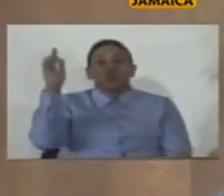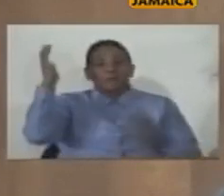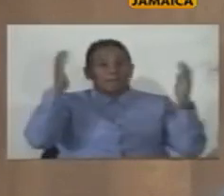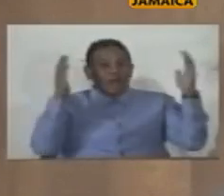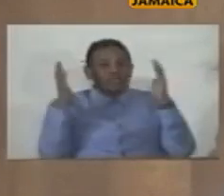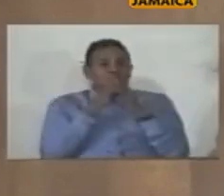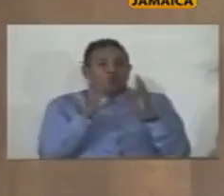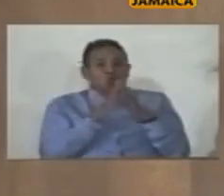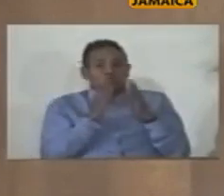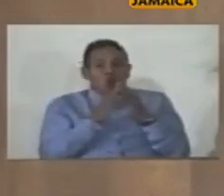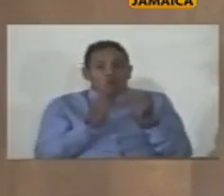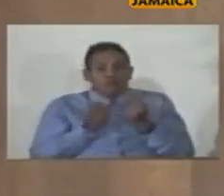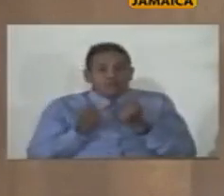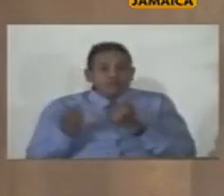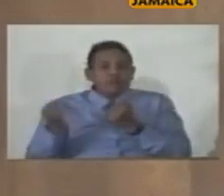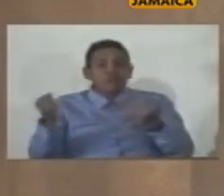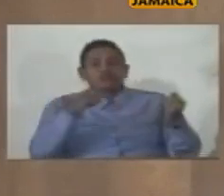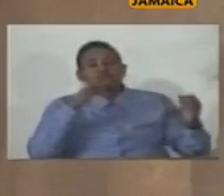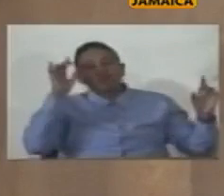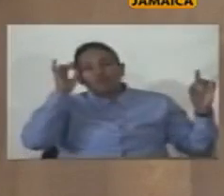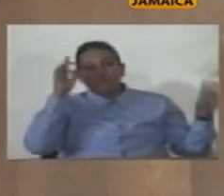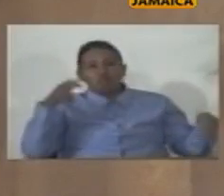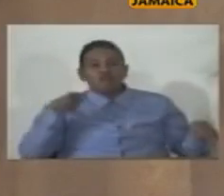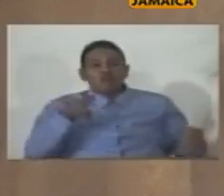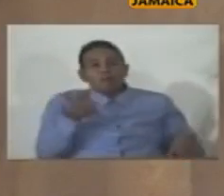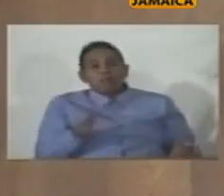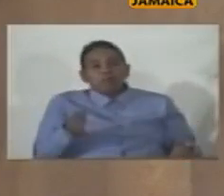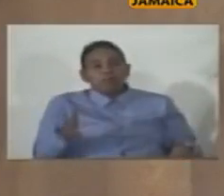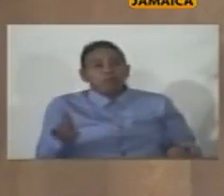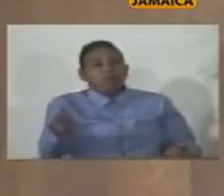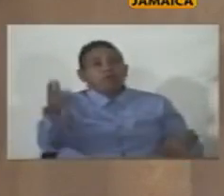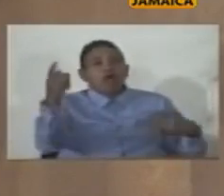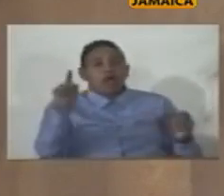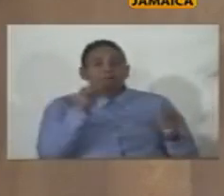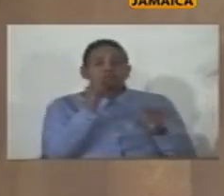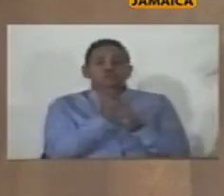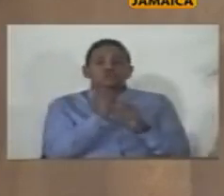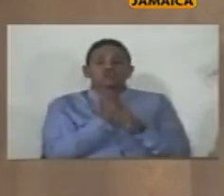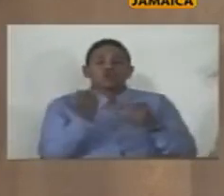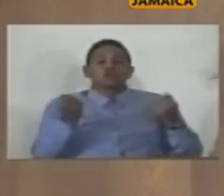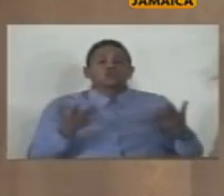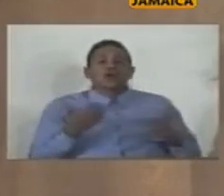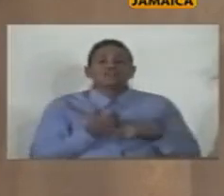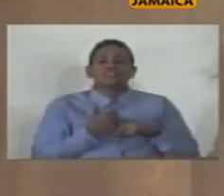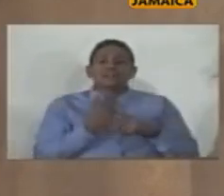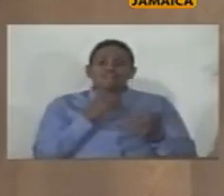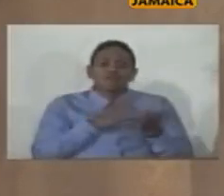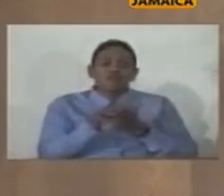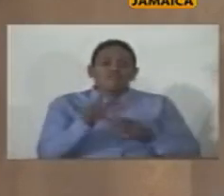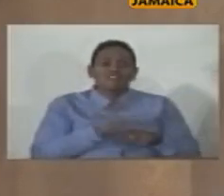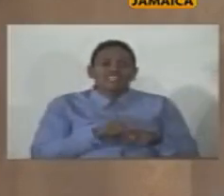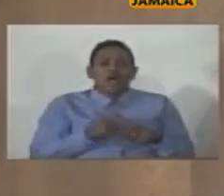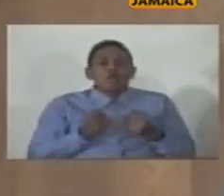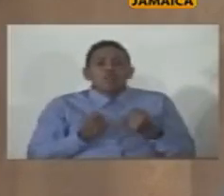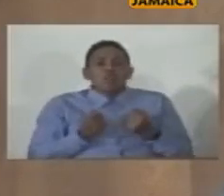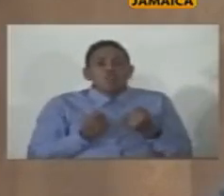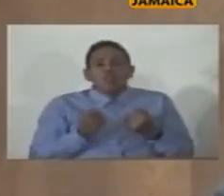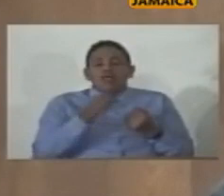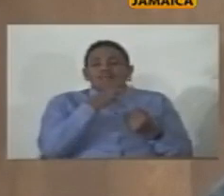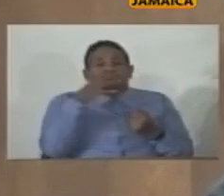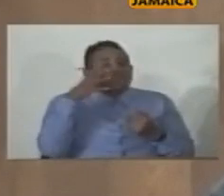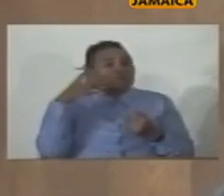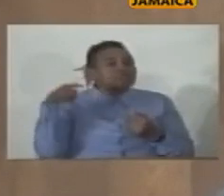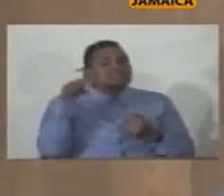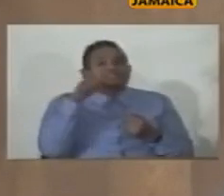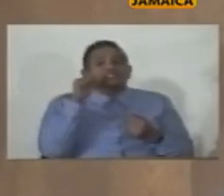with produce, is in poor condition. The truck drivers are having a rough time. The farmers are suffering.